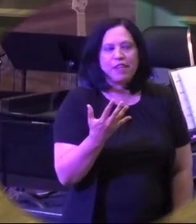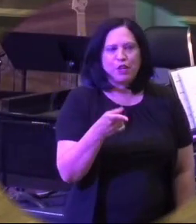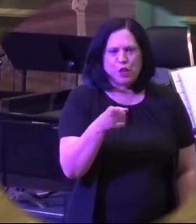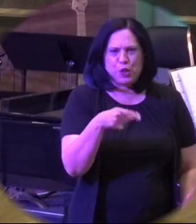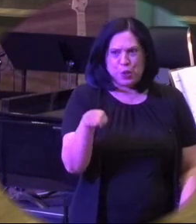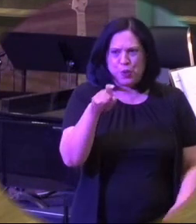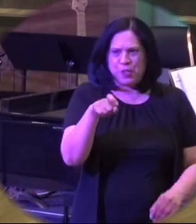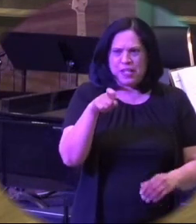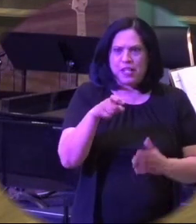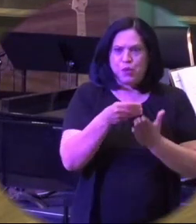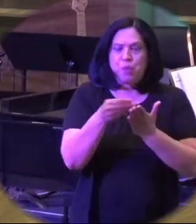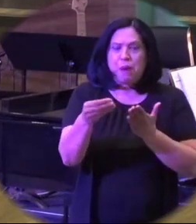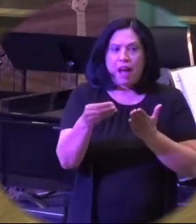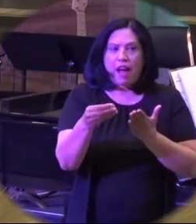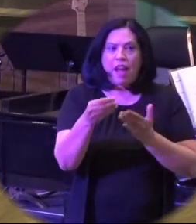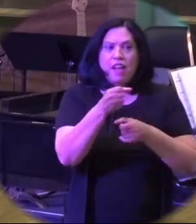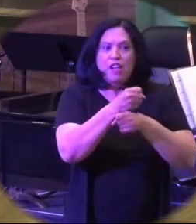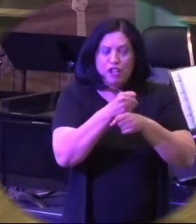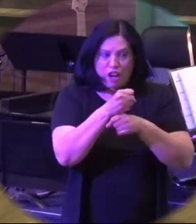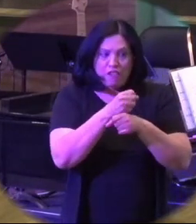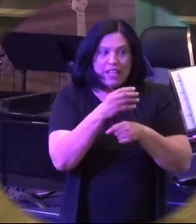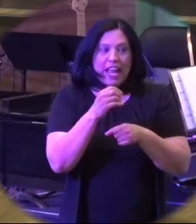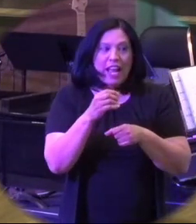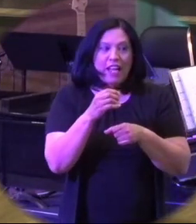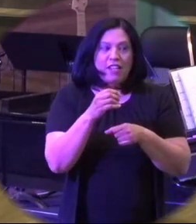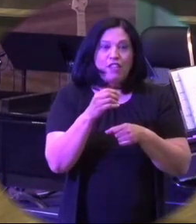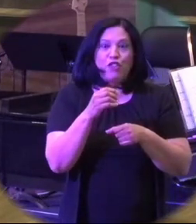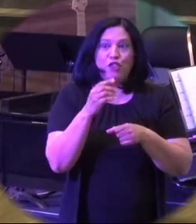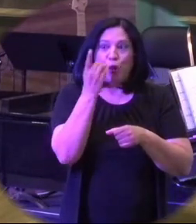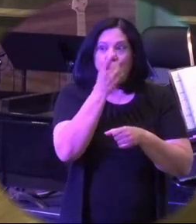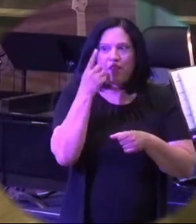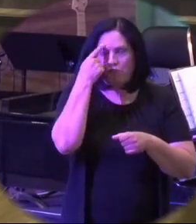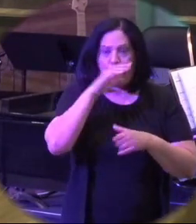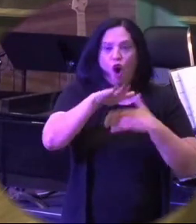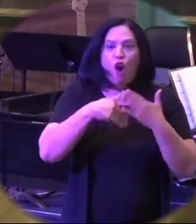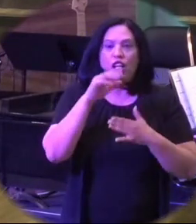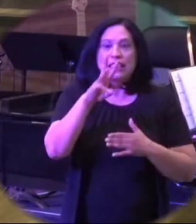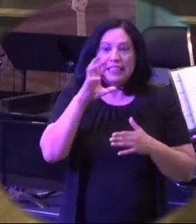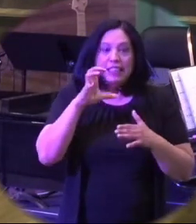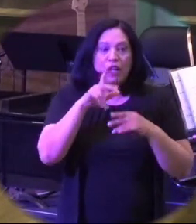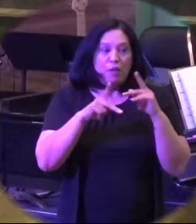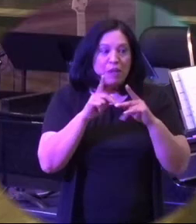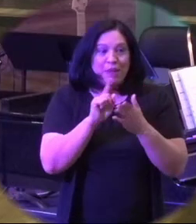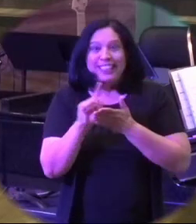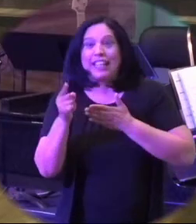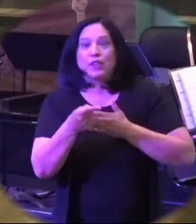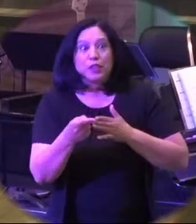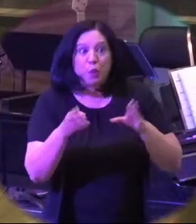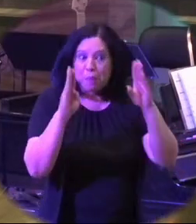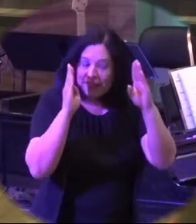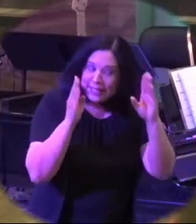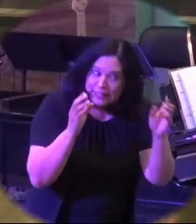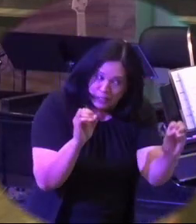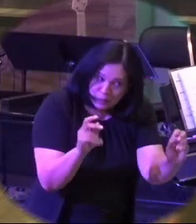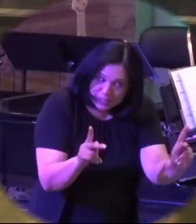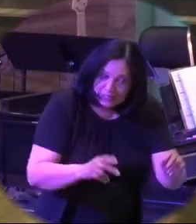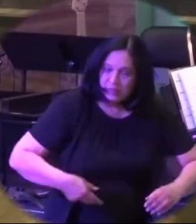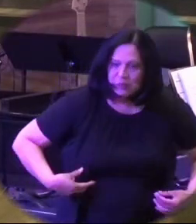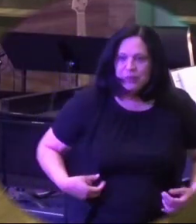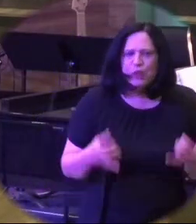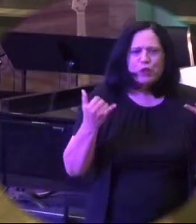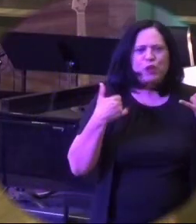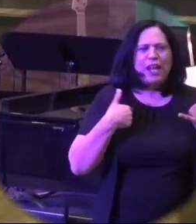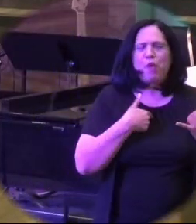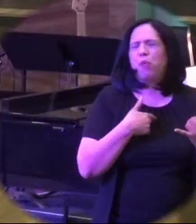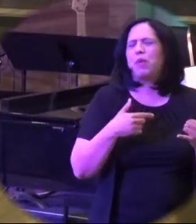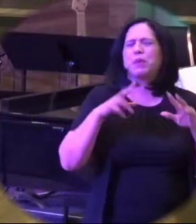to buy coffee and donuts for all 600 people next week, okay? So listen up. So today we will look at the tale